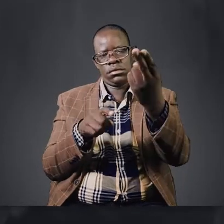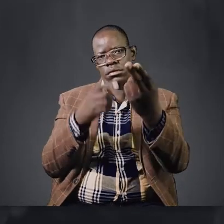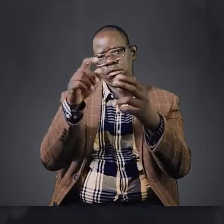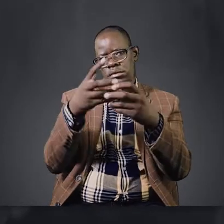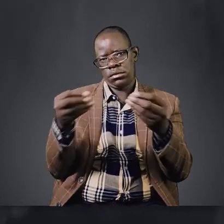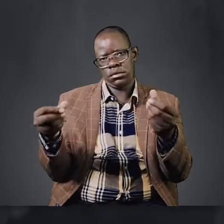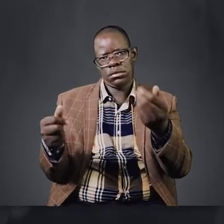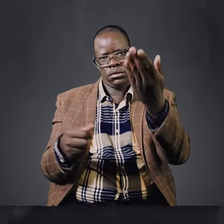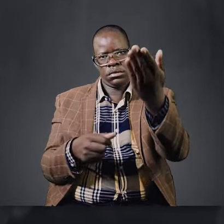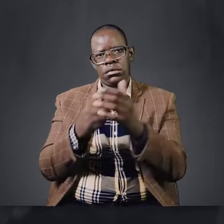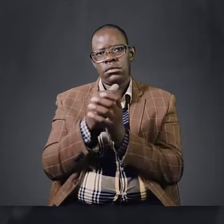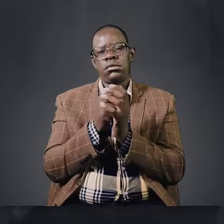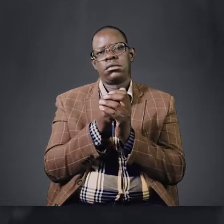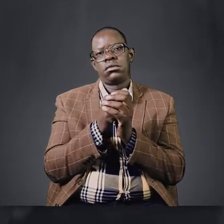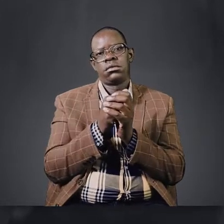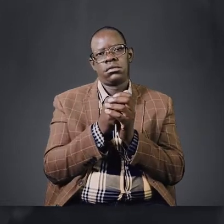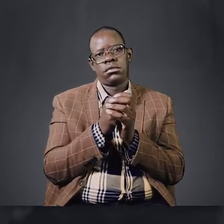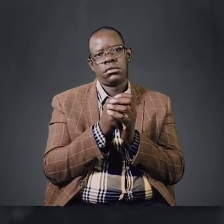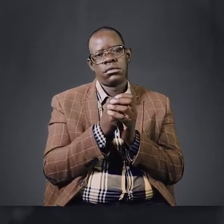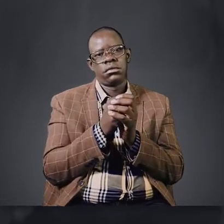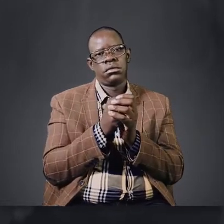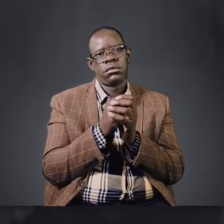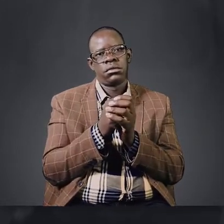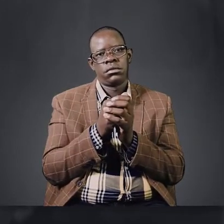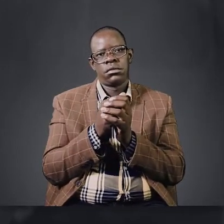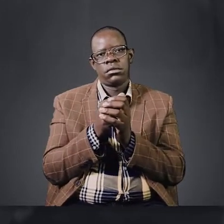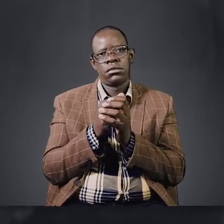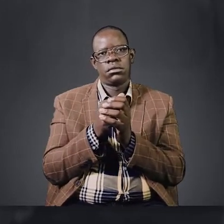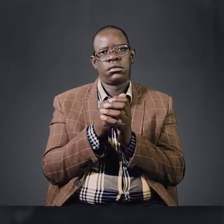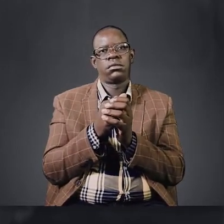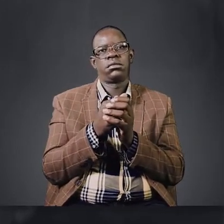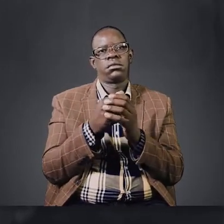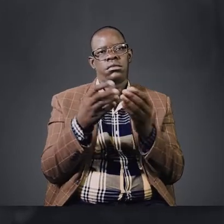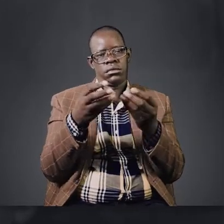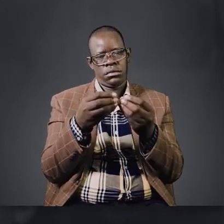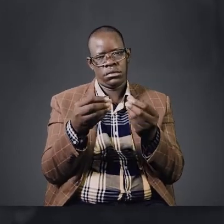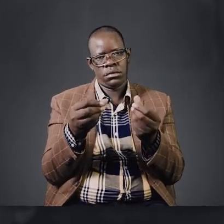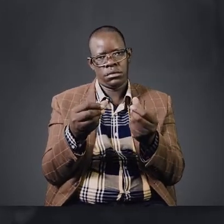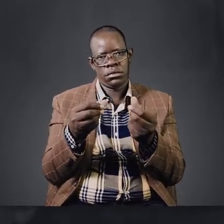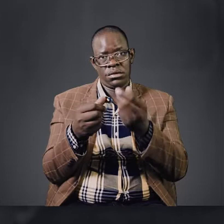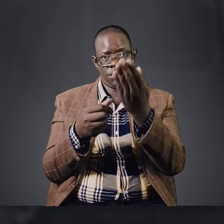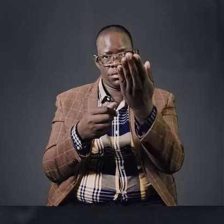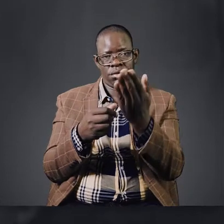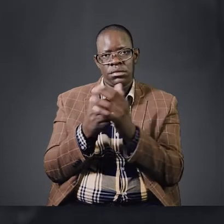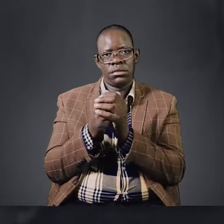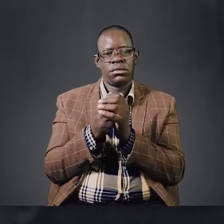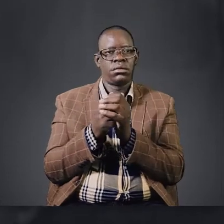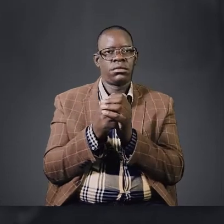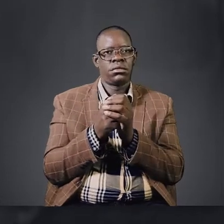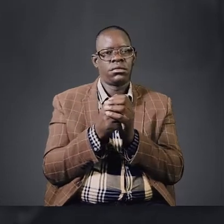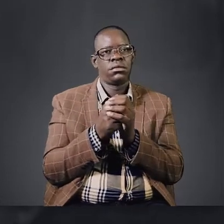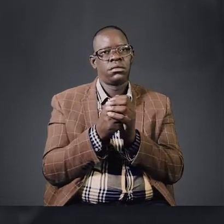renewable energy from wind, water, and the sun. Burn natural gas in power plants, as it creates far less